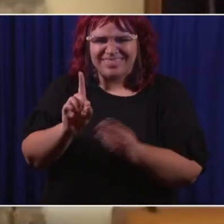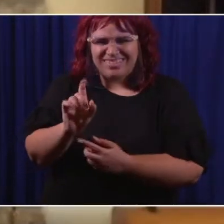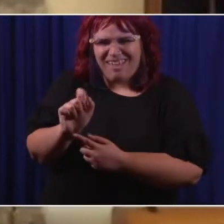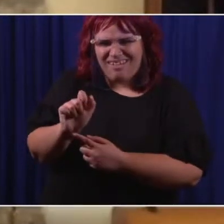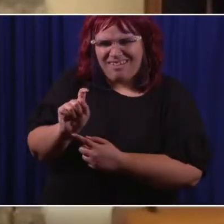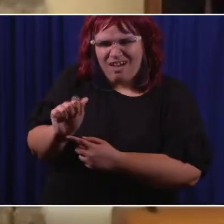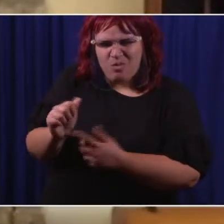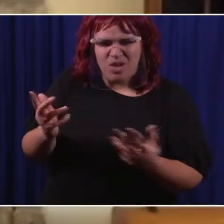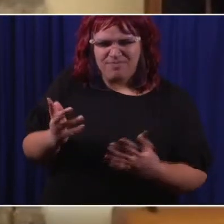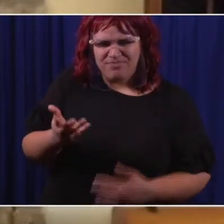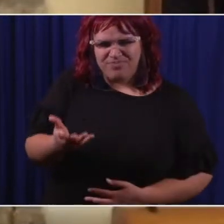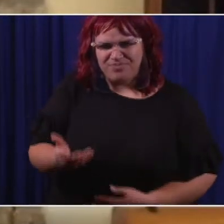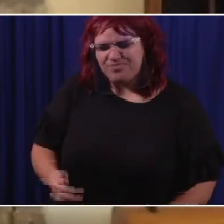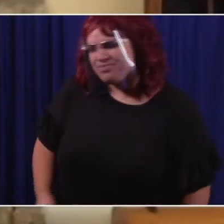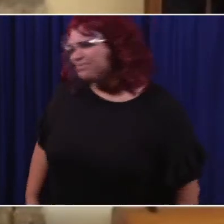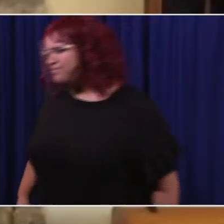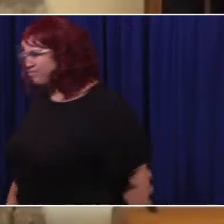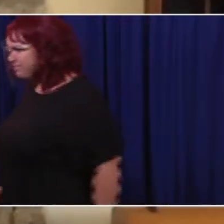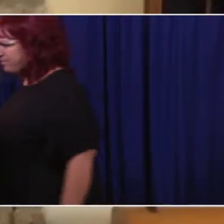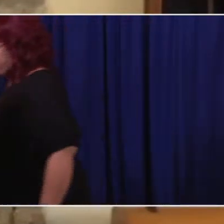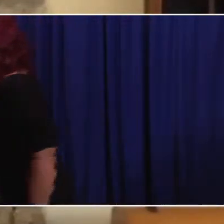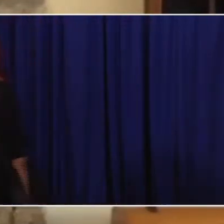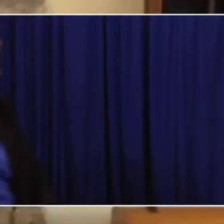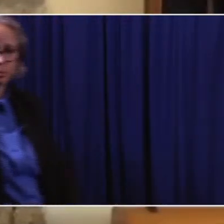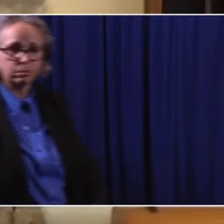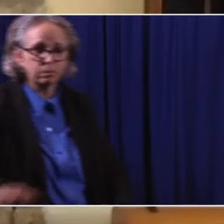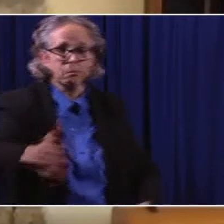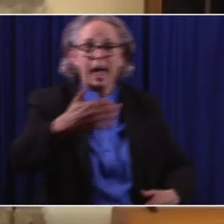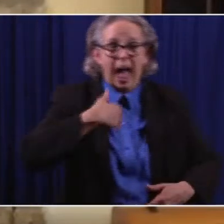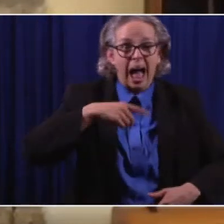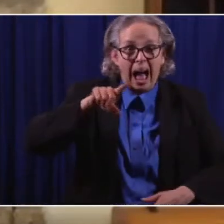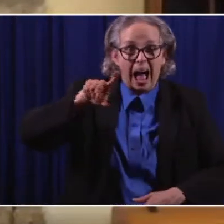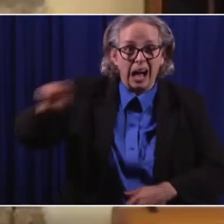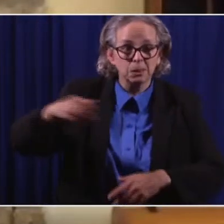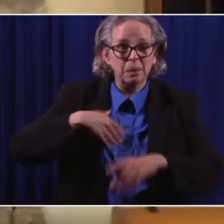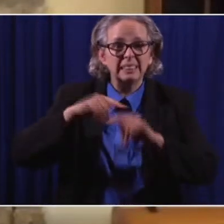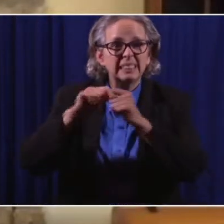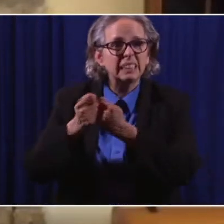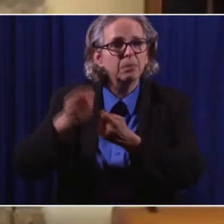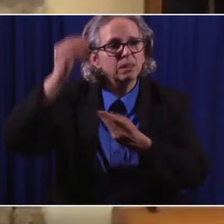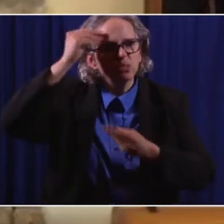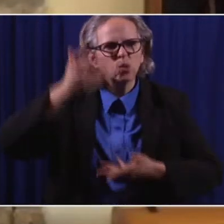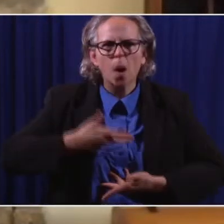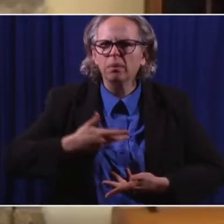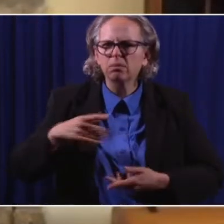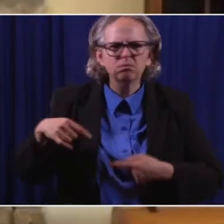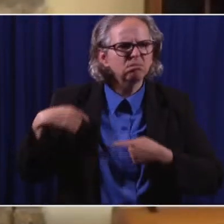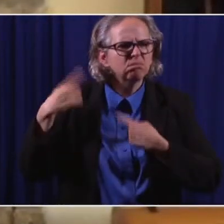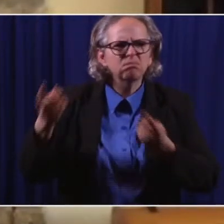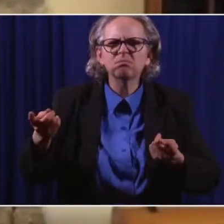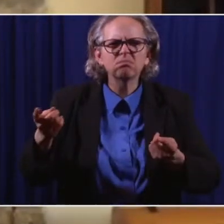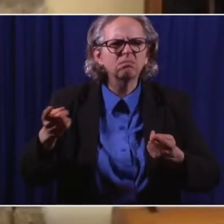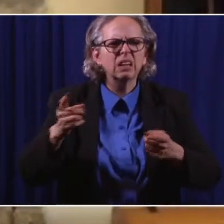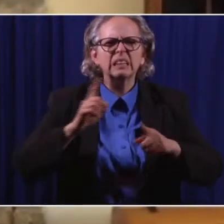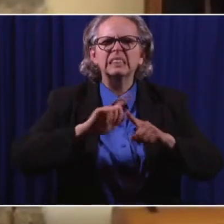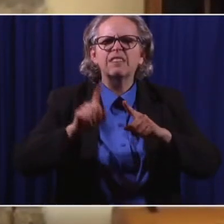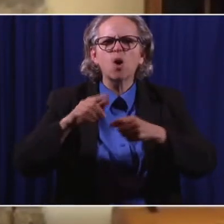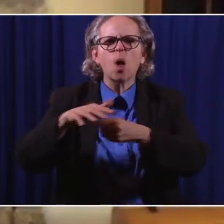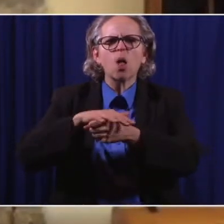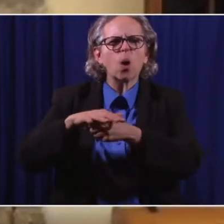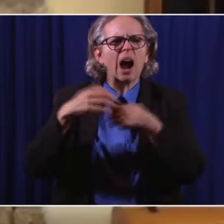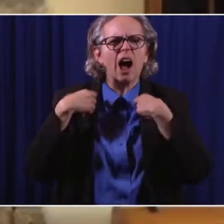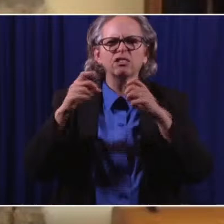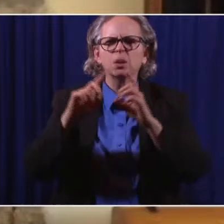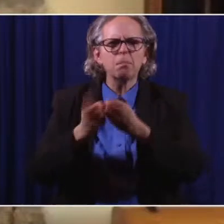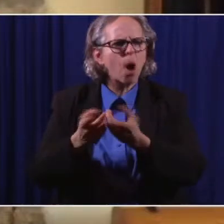day that they had not seen from the local health departments any indication.